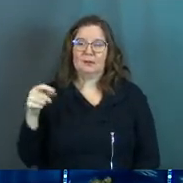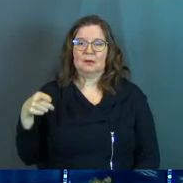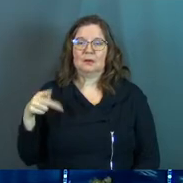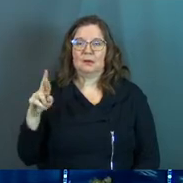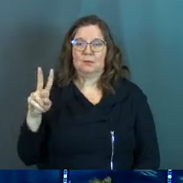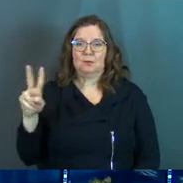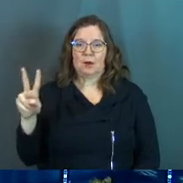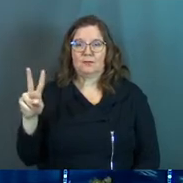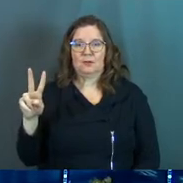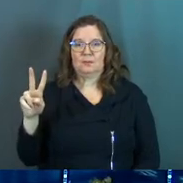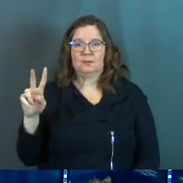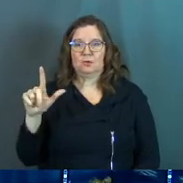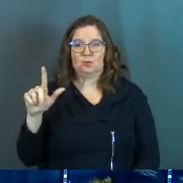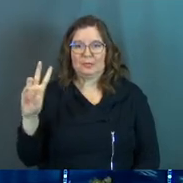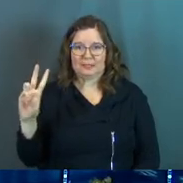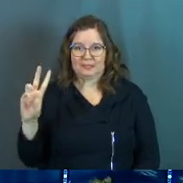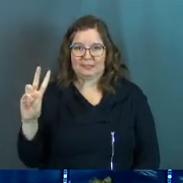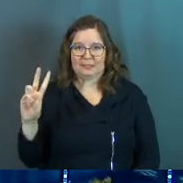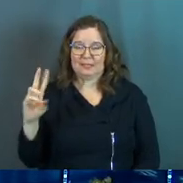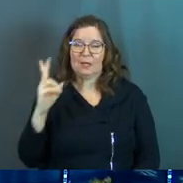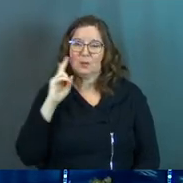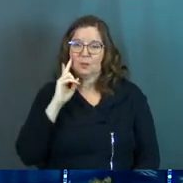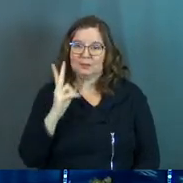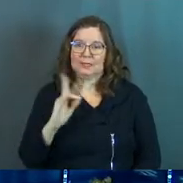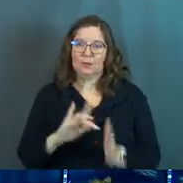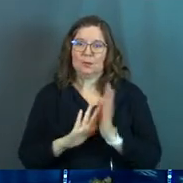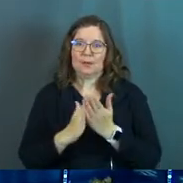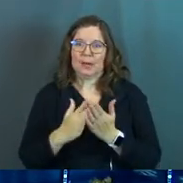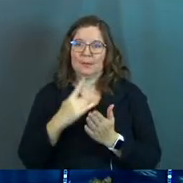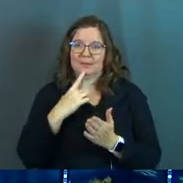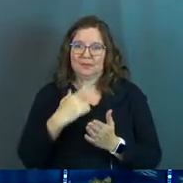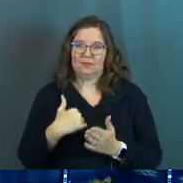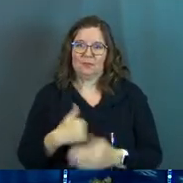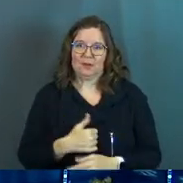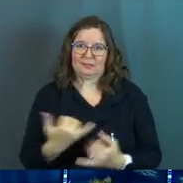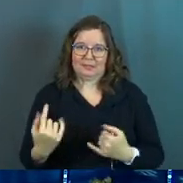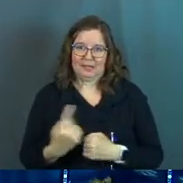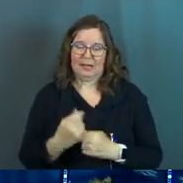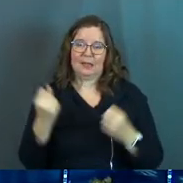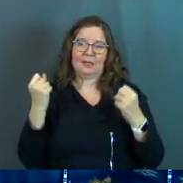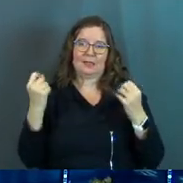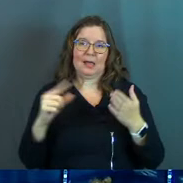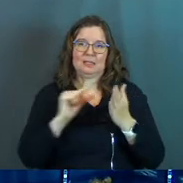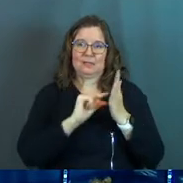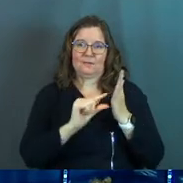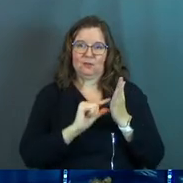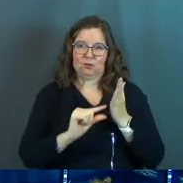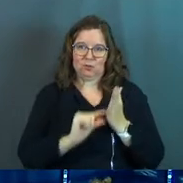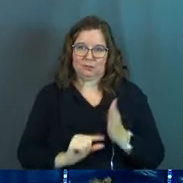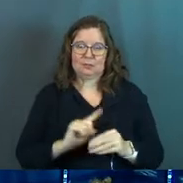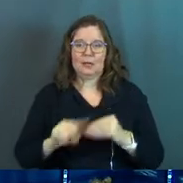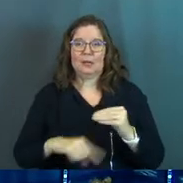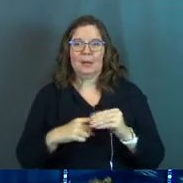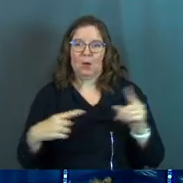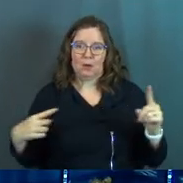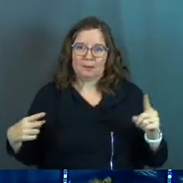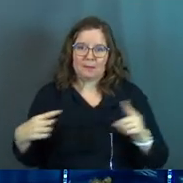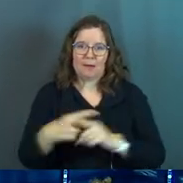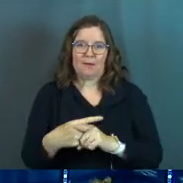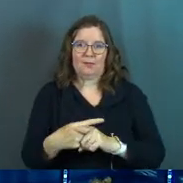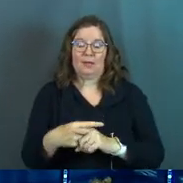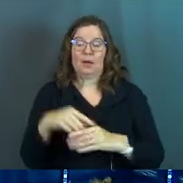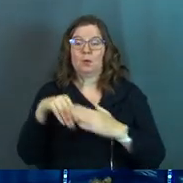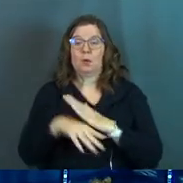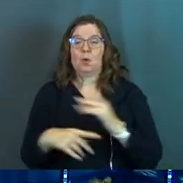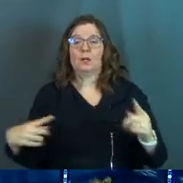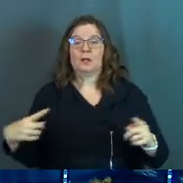Proverbs chapter 26, and we're going to see what the Bible has for us today. Lots of verses all about conflict. And as we go